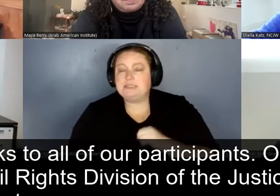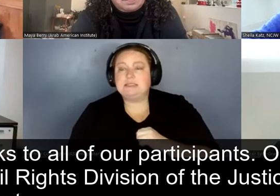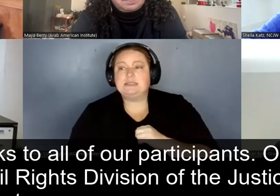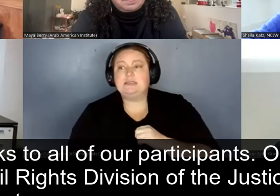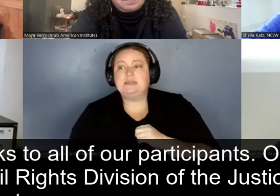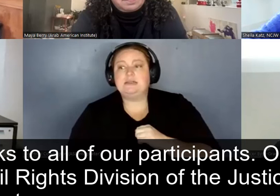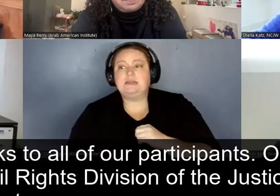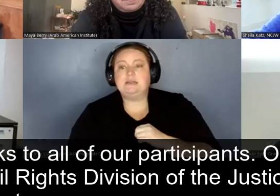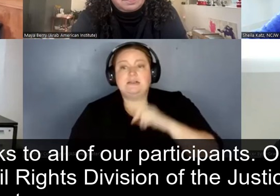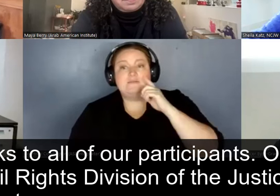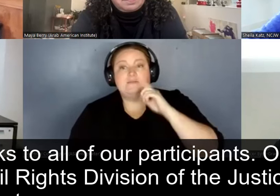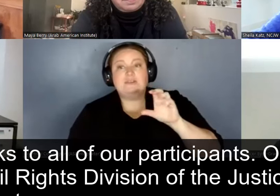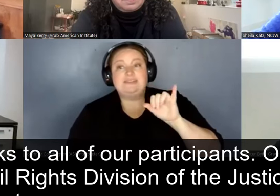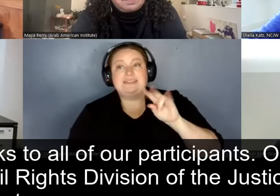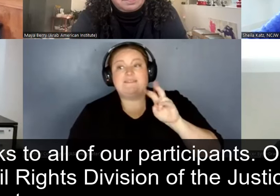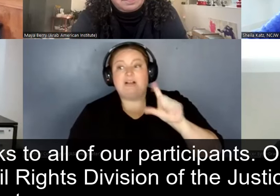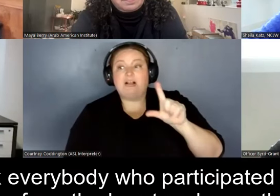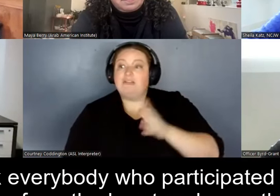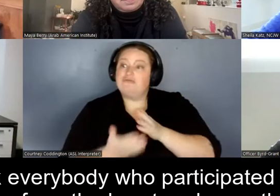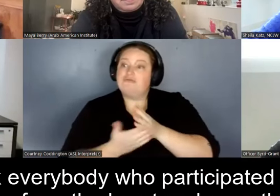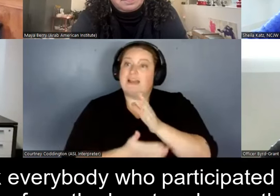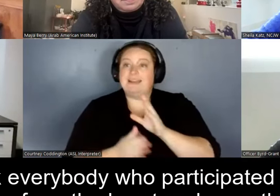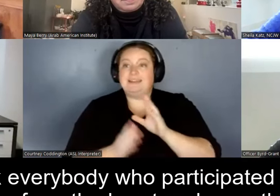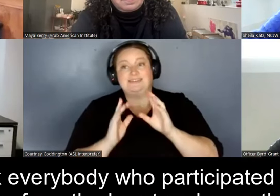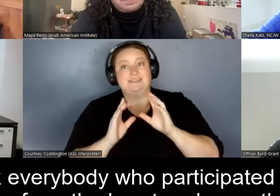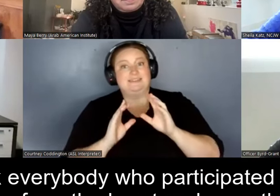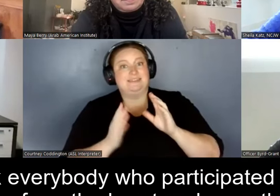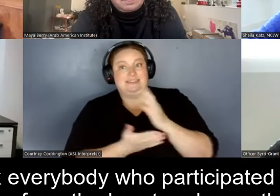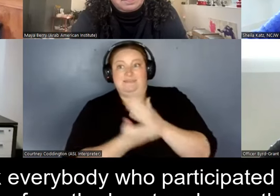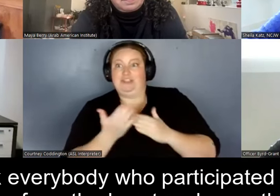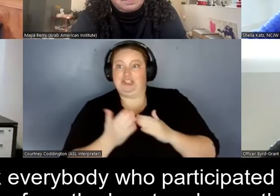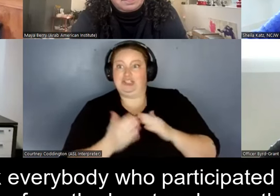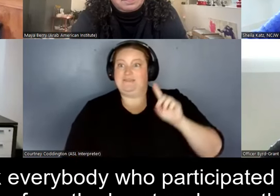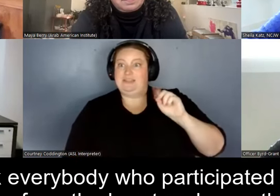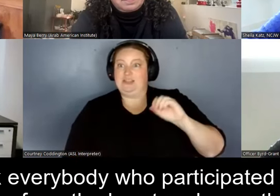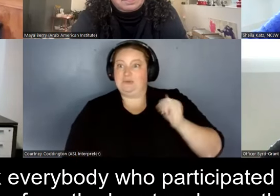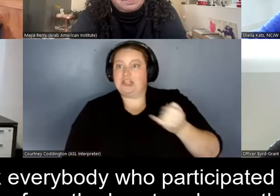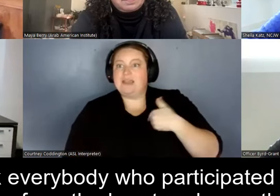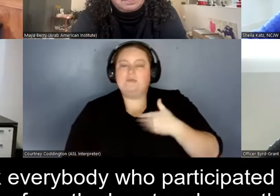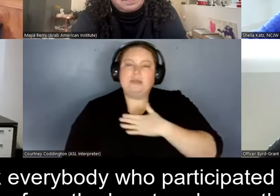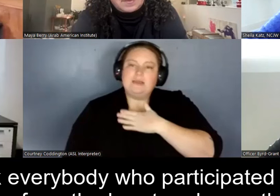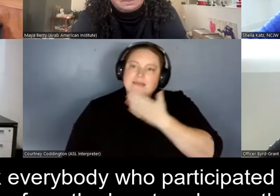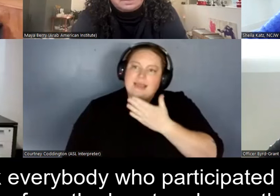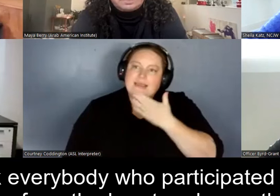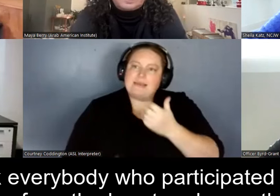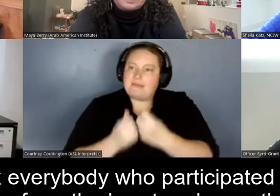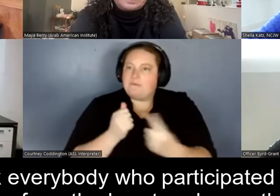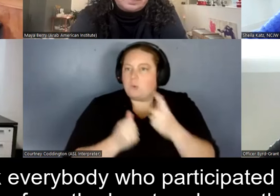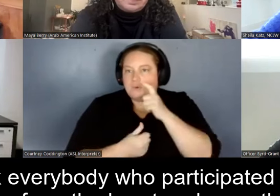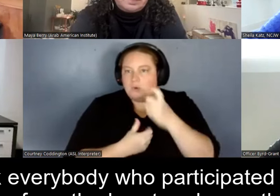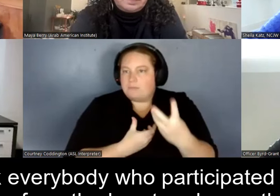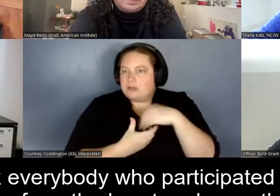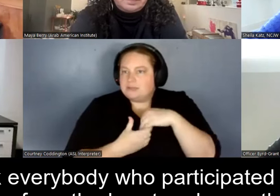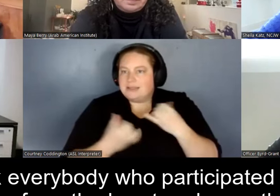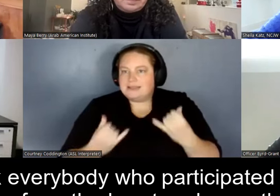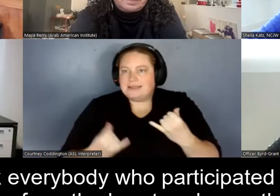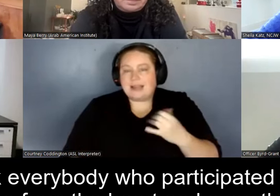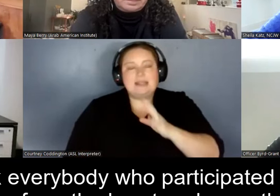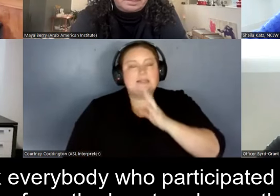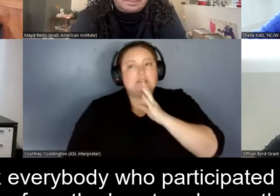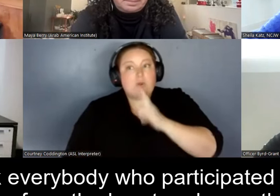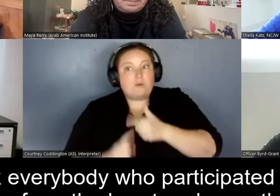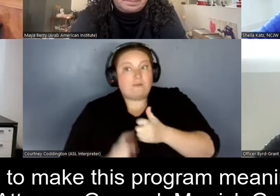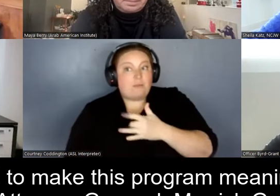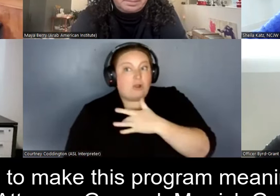behalf of the Civil Rights Division of the Justice Department, we thank everybody who participated today and spoke from the heart